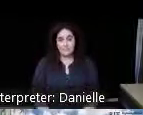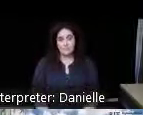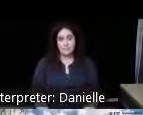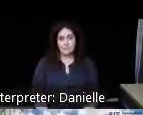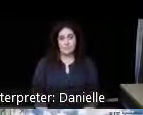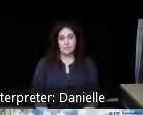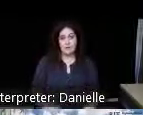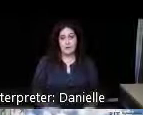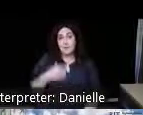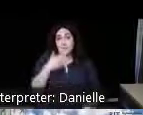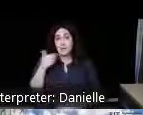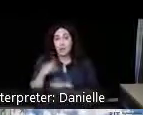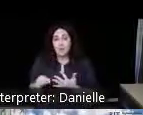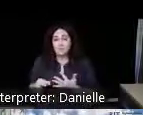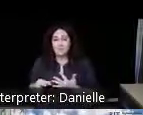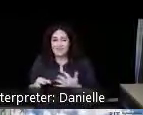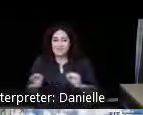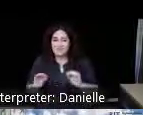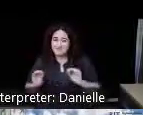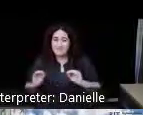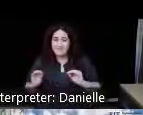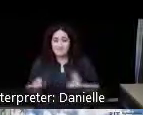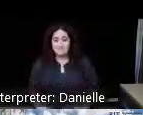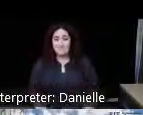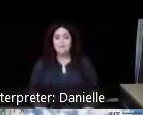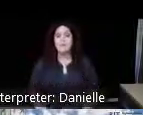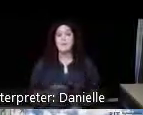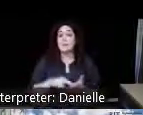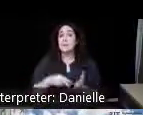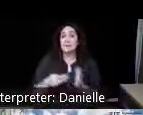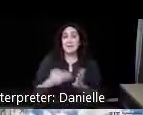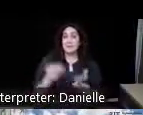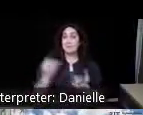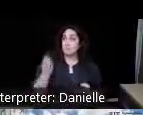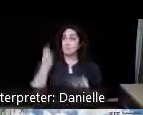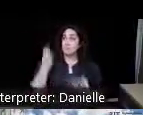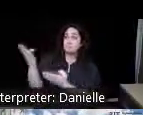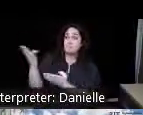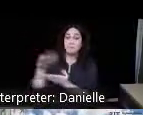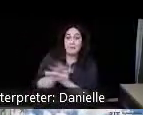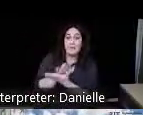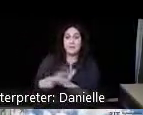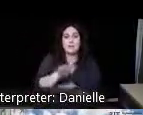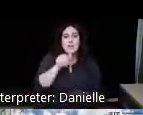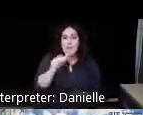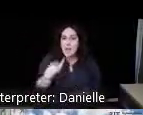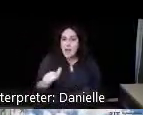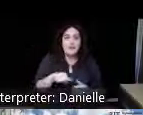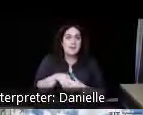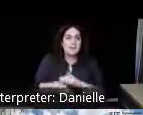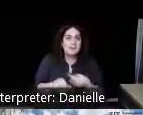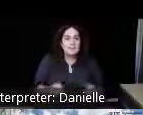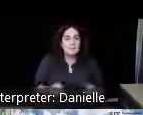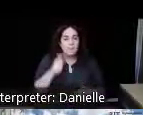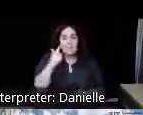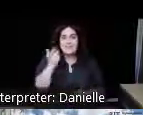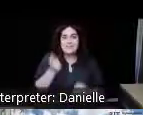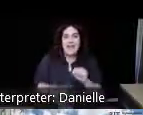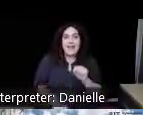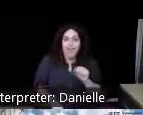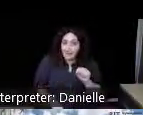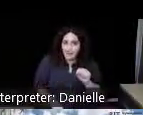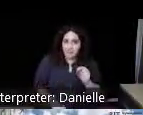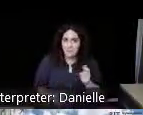So sometimes they're submitting papers that aren't actually accessible because they don't have the tools to actually make